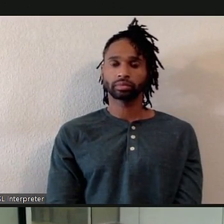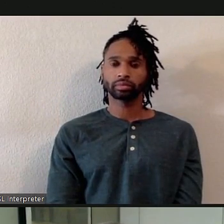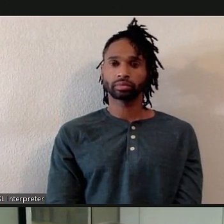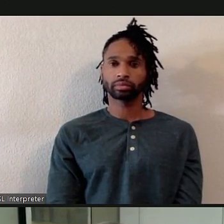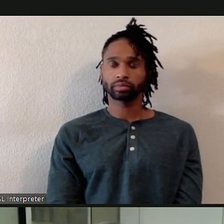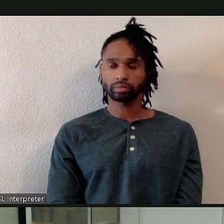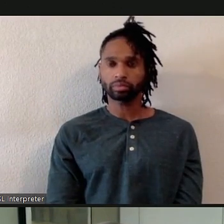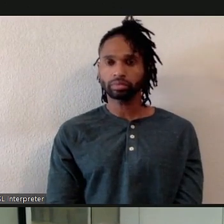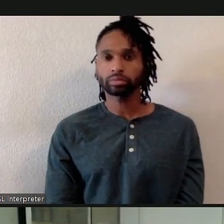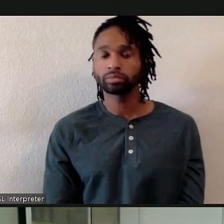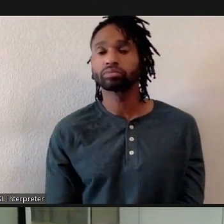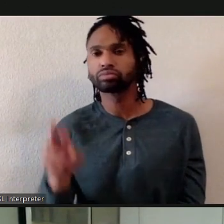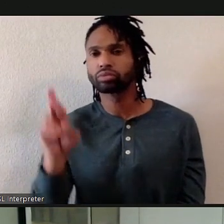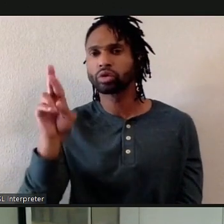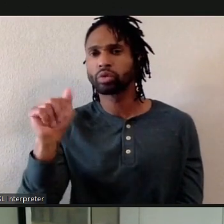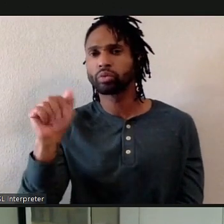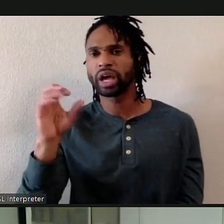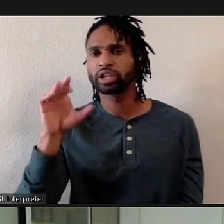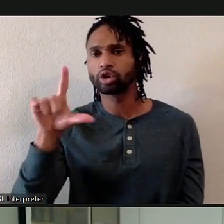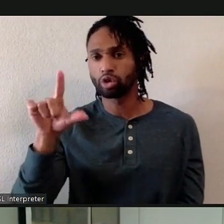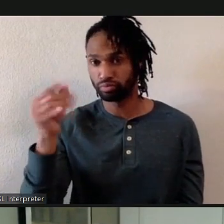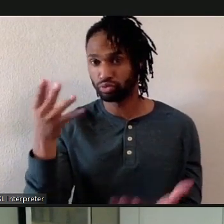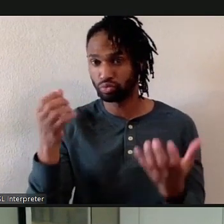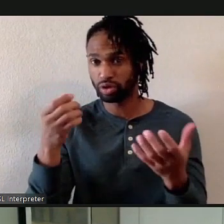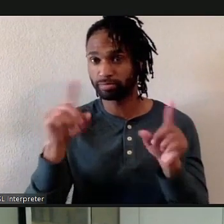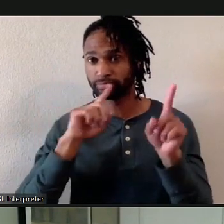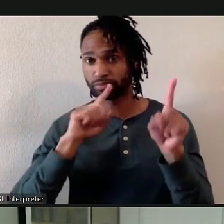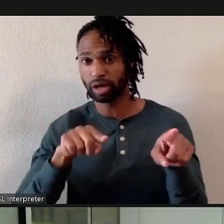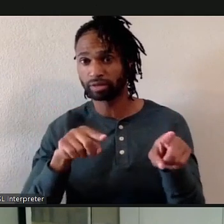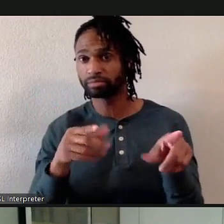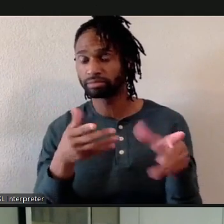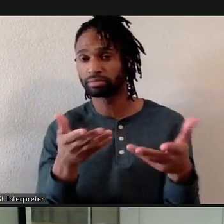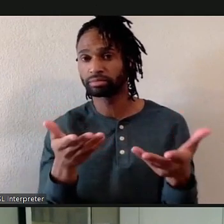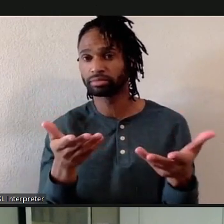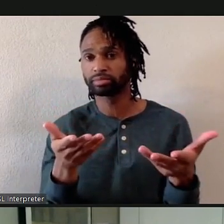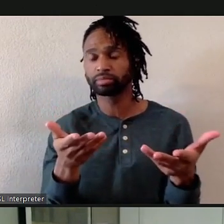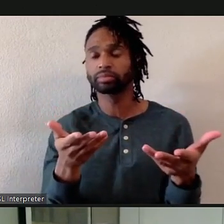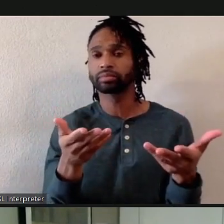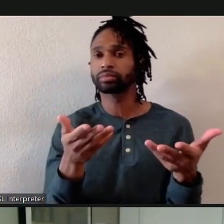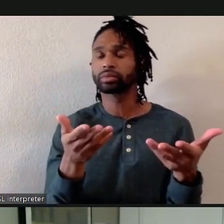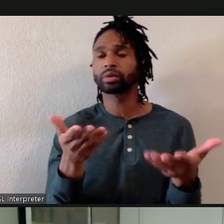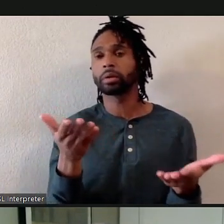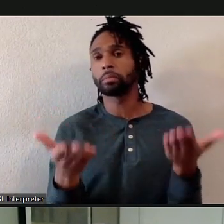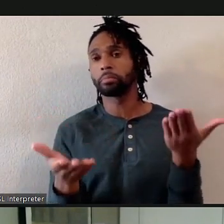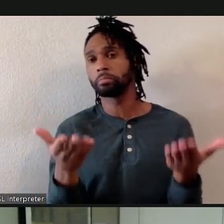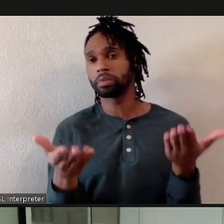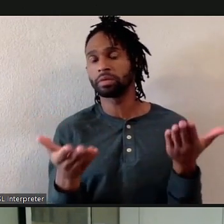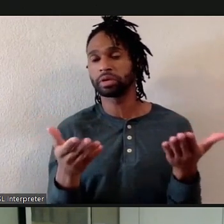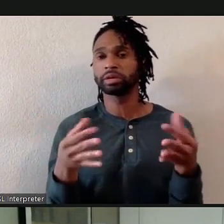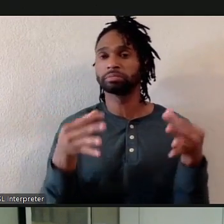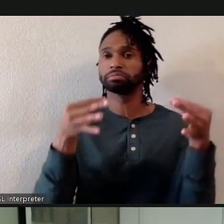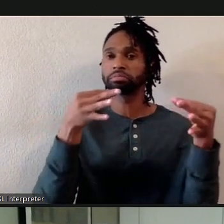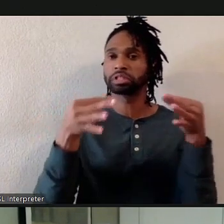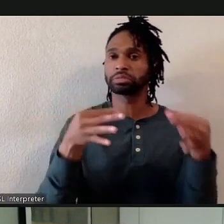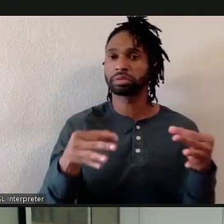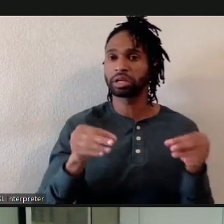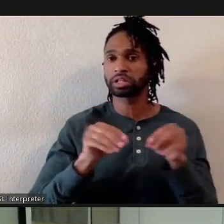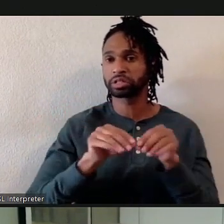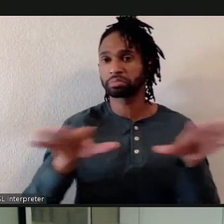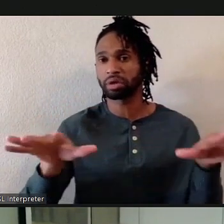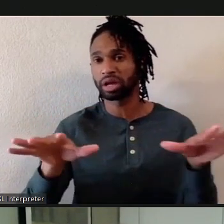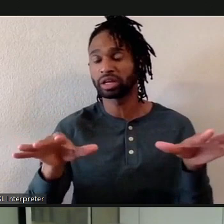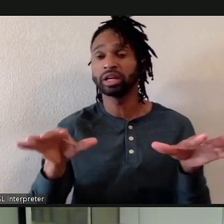Rachel, do you want to start with thoughts on what might be explaining the spread, if there's anything else